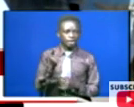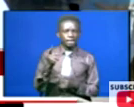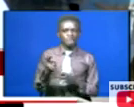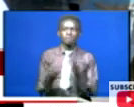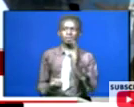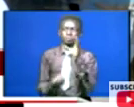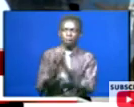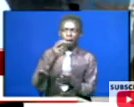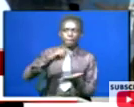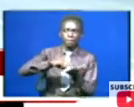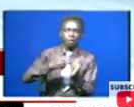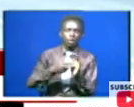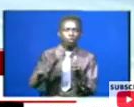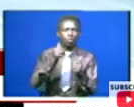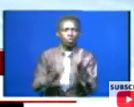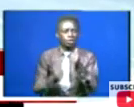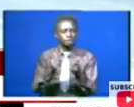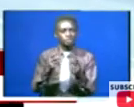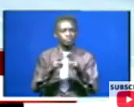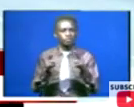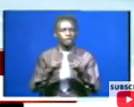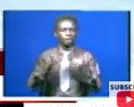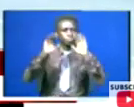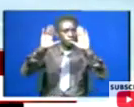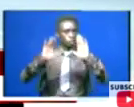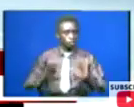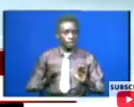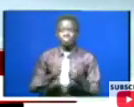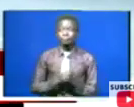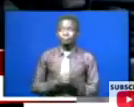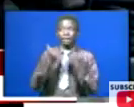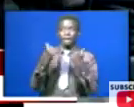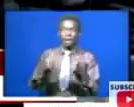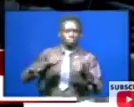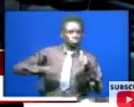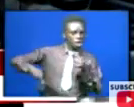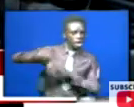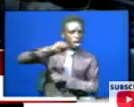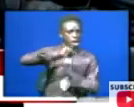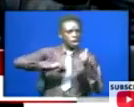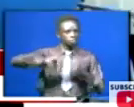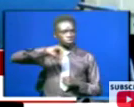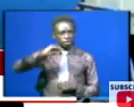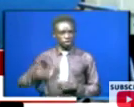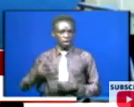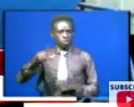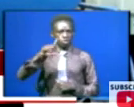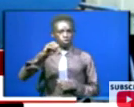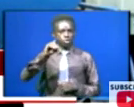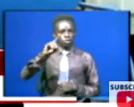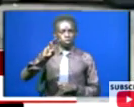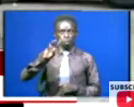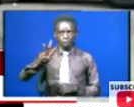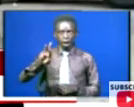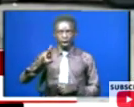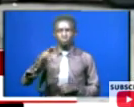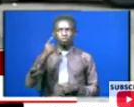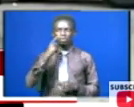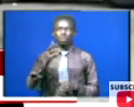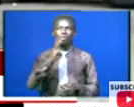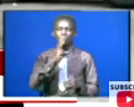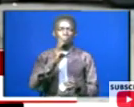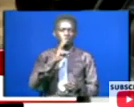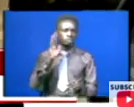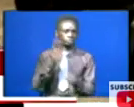very vulnerable. Moving around Lodwar town, one notices the many water bowsers that dot